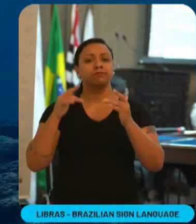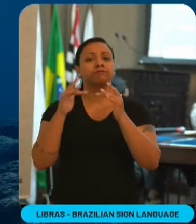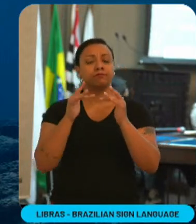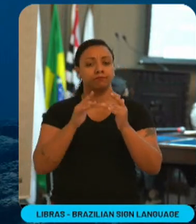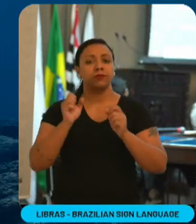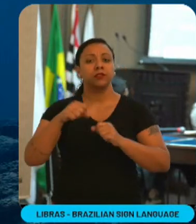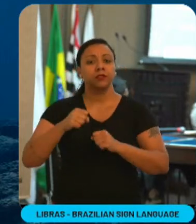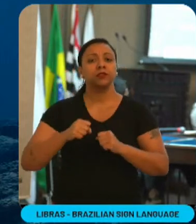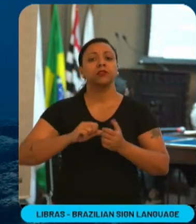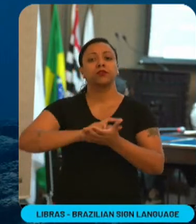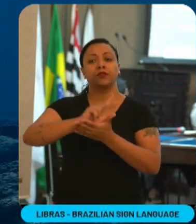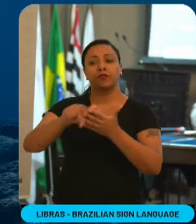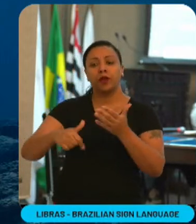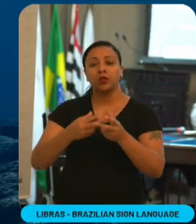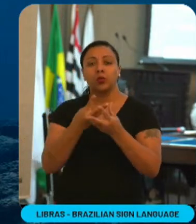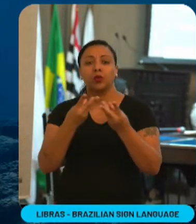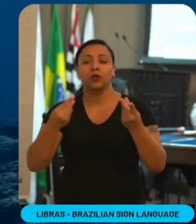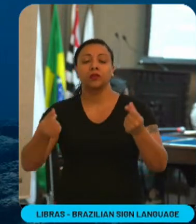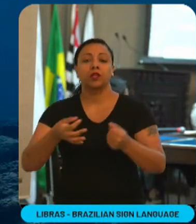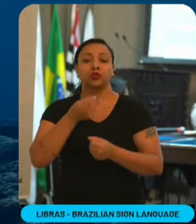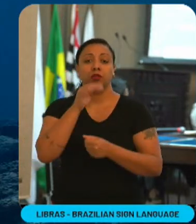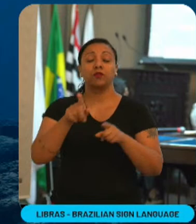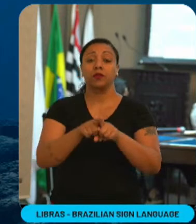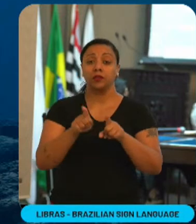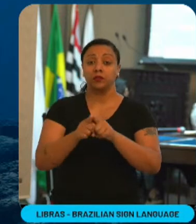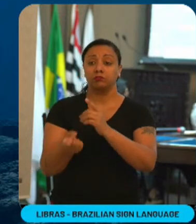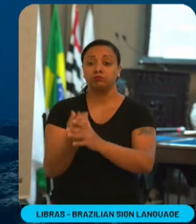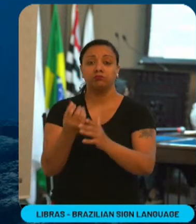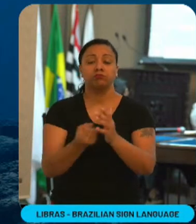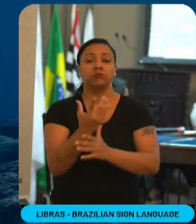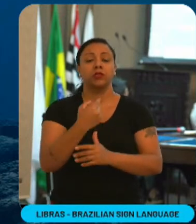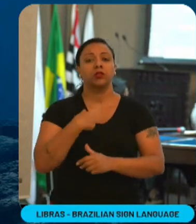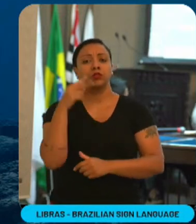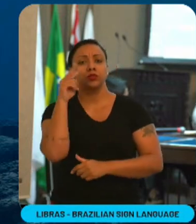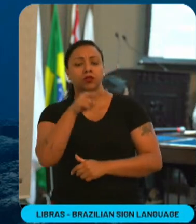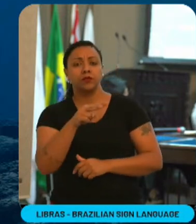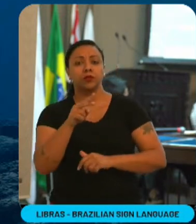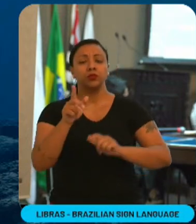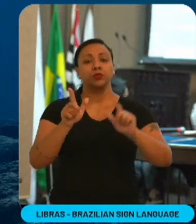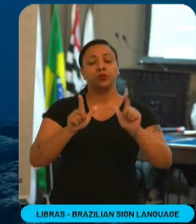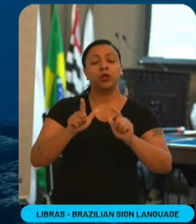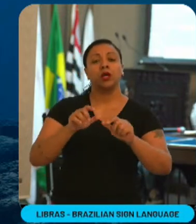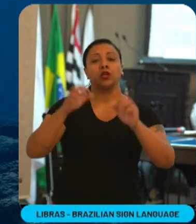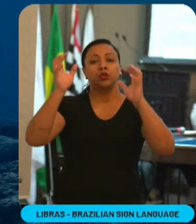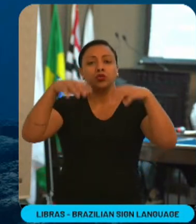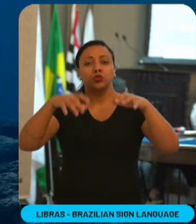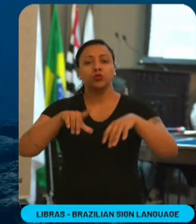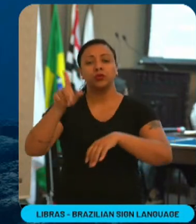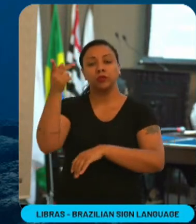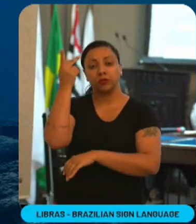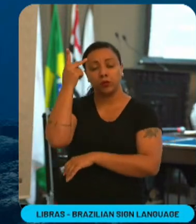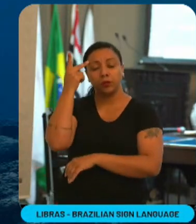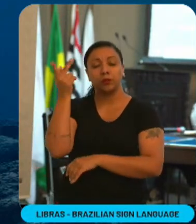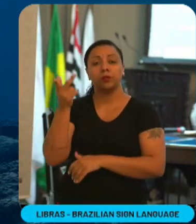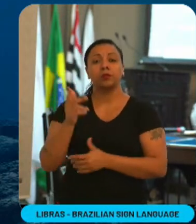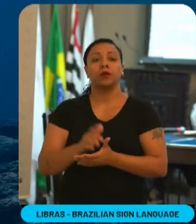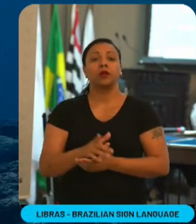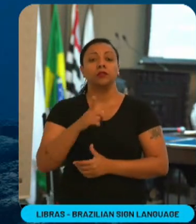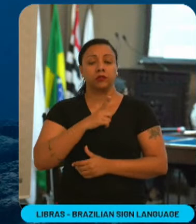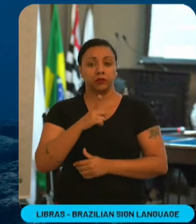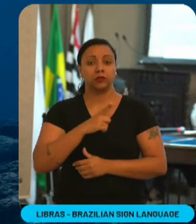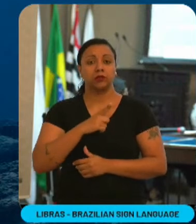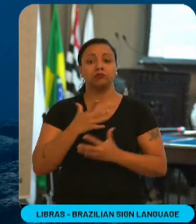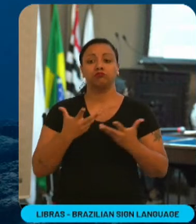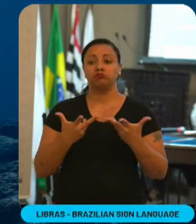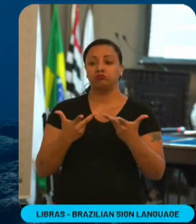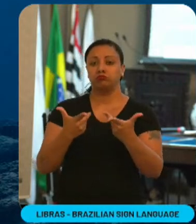and climate issues have a lot to do with coffee and its production. So, for example, the rains that